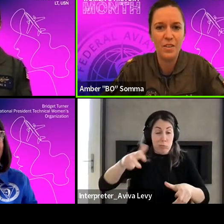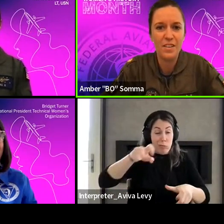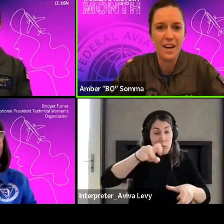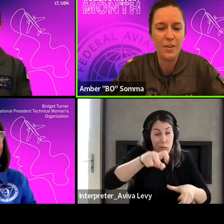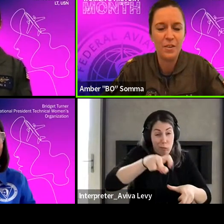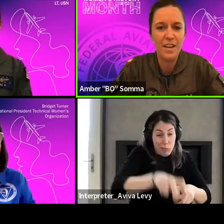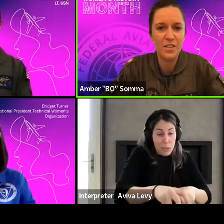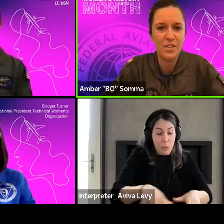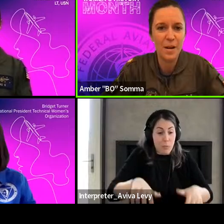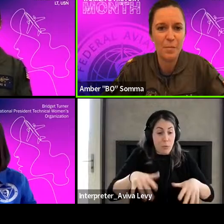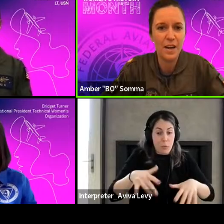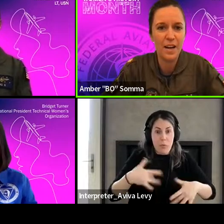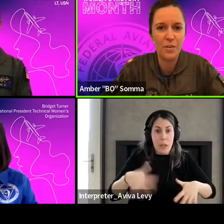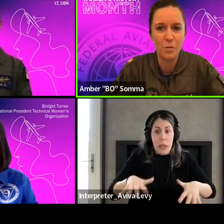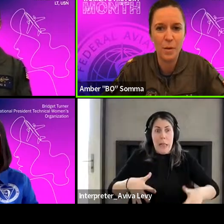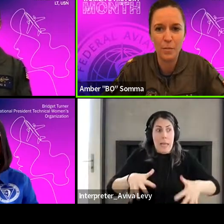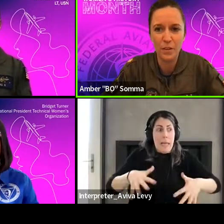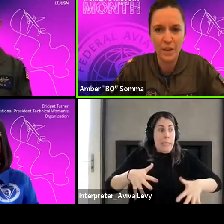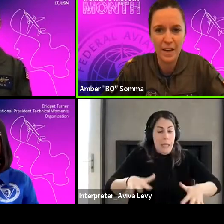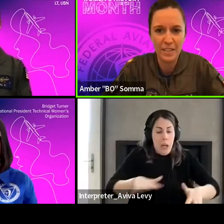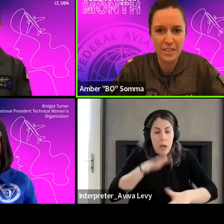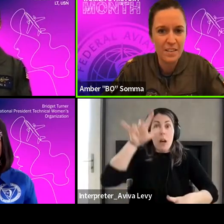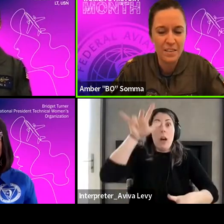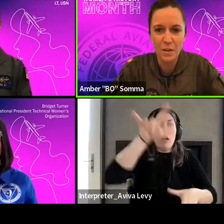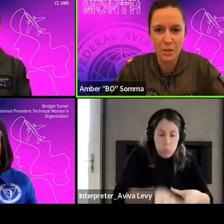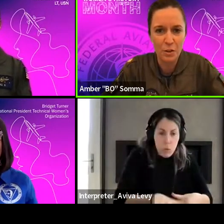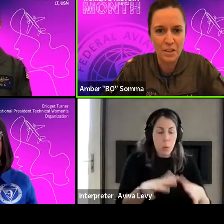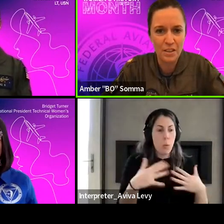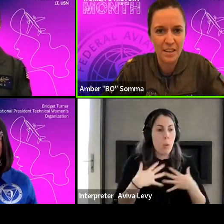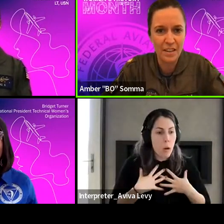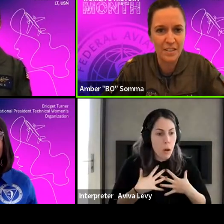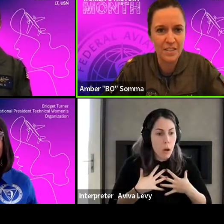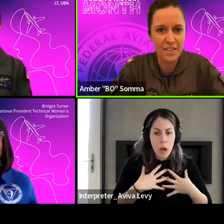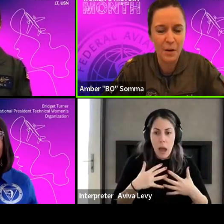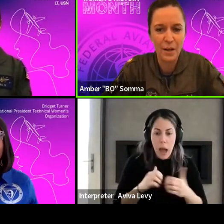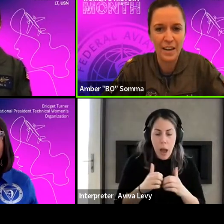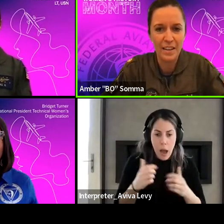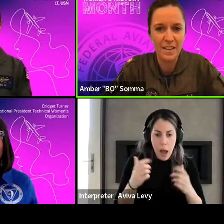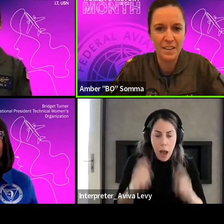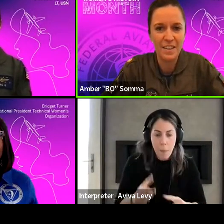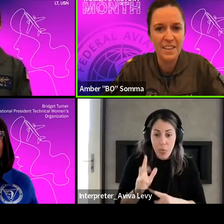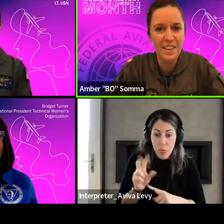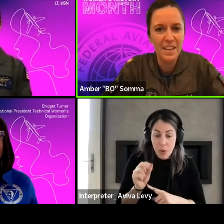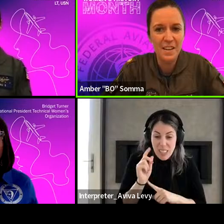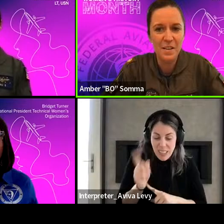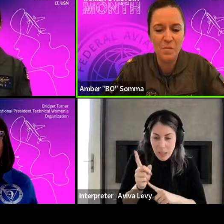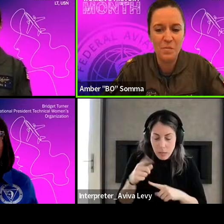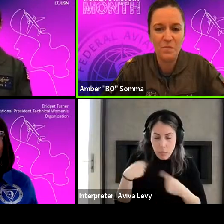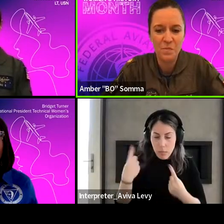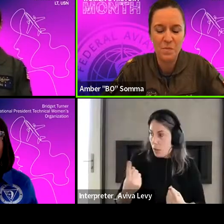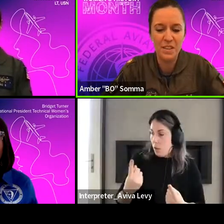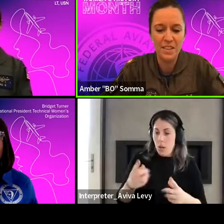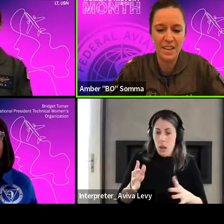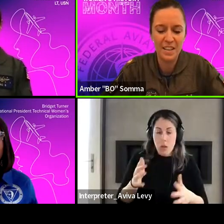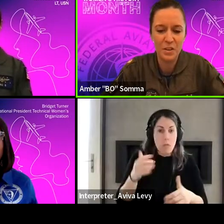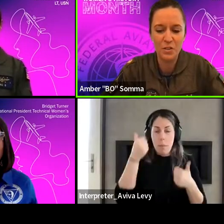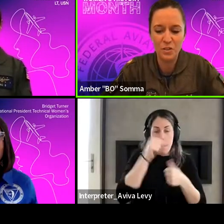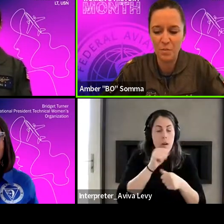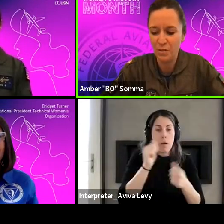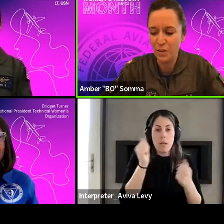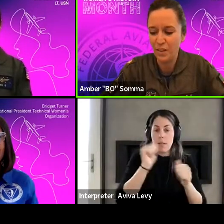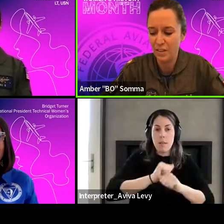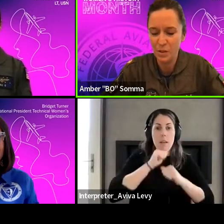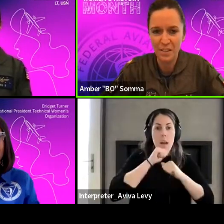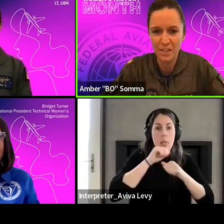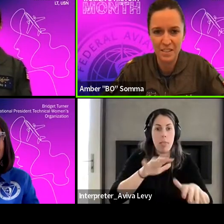Like, how did that just happen? I don't remember the last, you know, 30 seconds and how I got here. But I think those